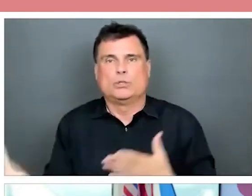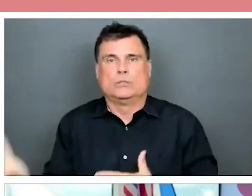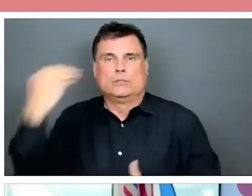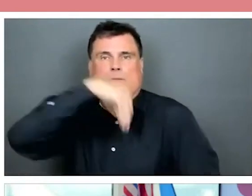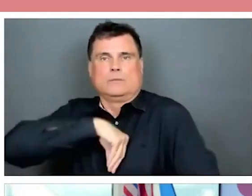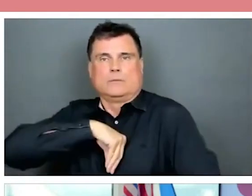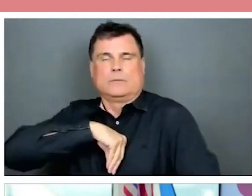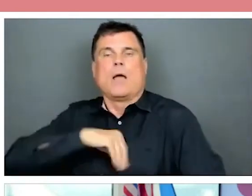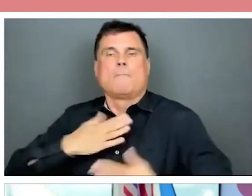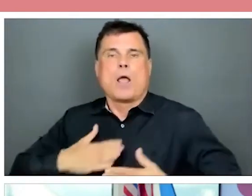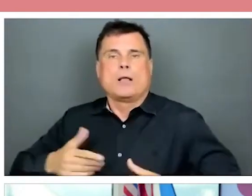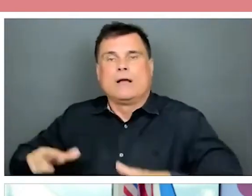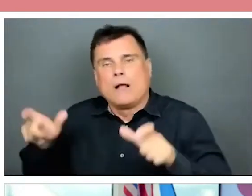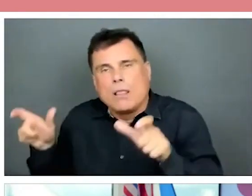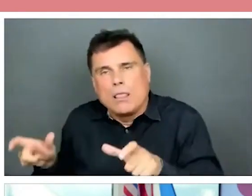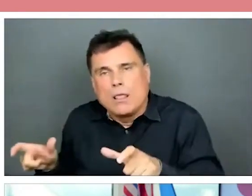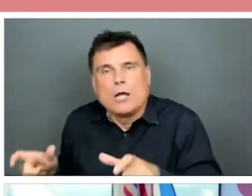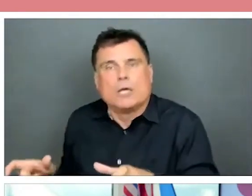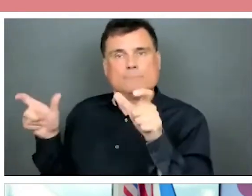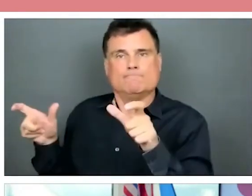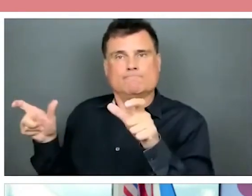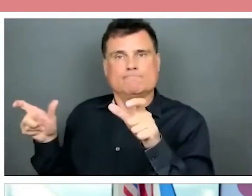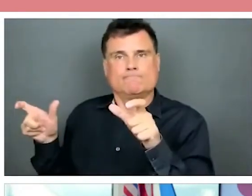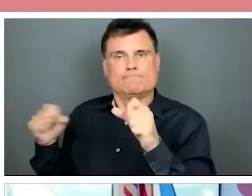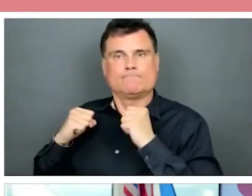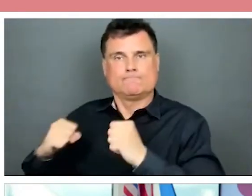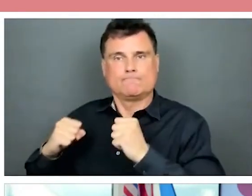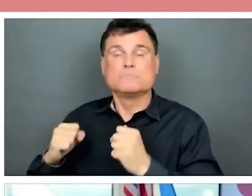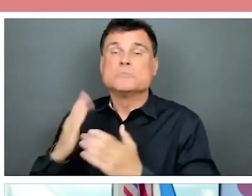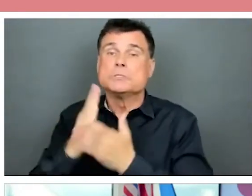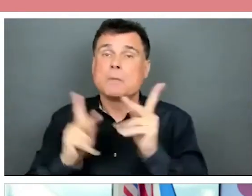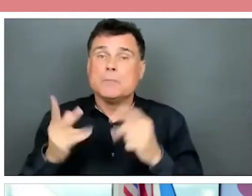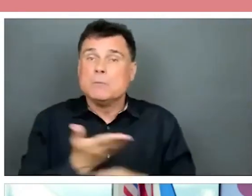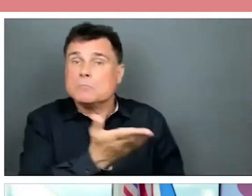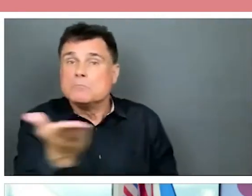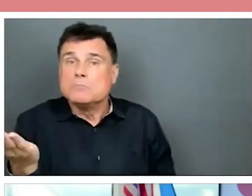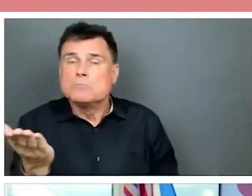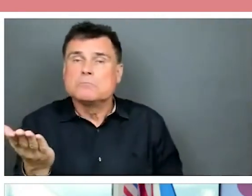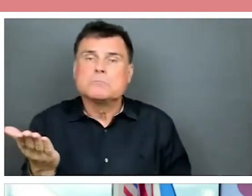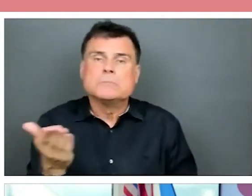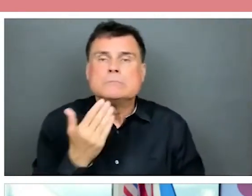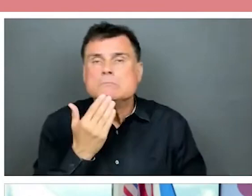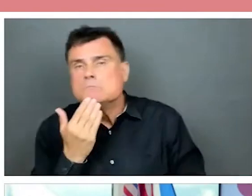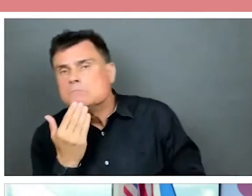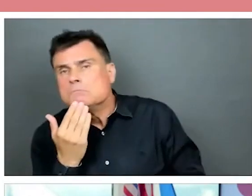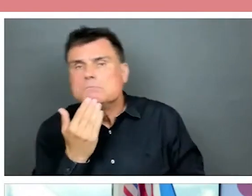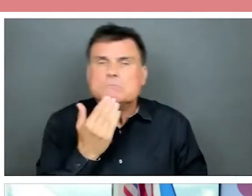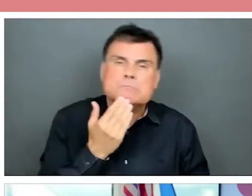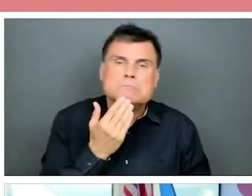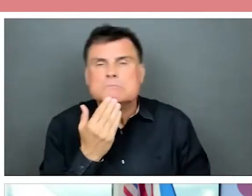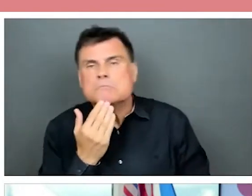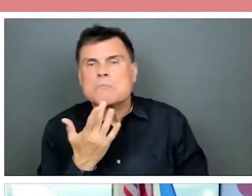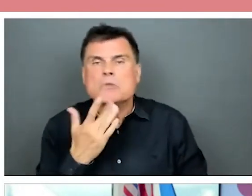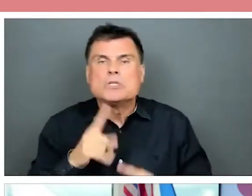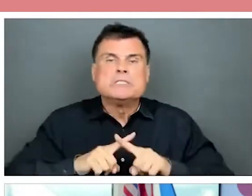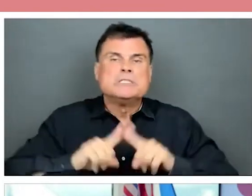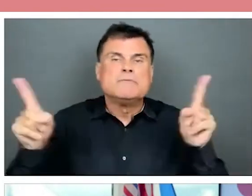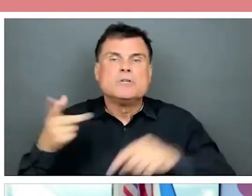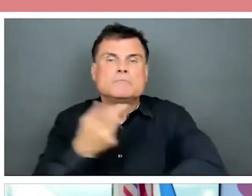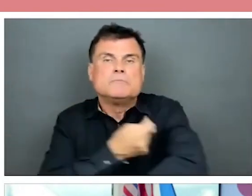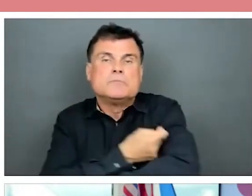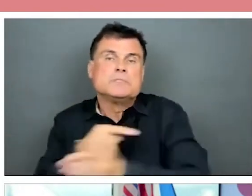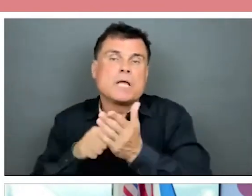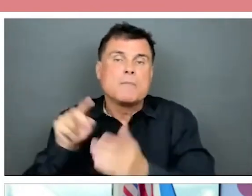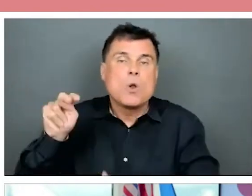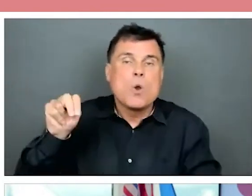that some of them have wanted to try some of the newer vaccines, the Novavax. Some are interested in Medicago, and we are